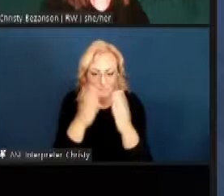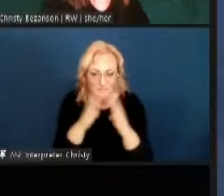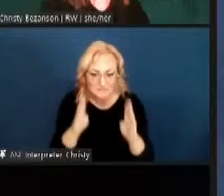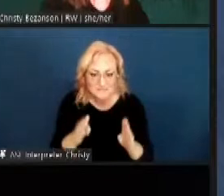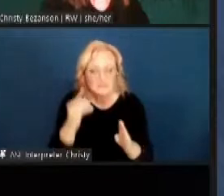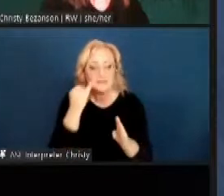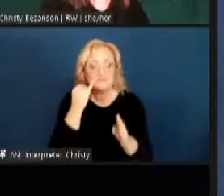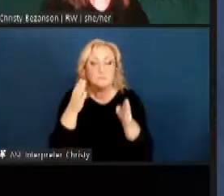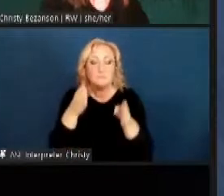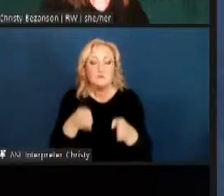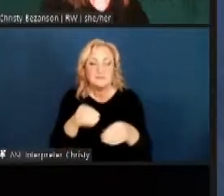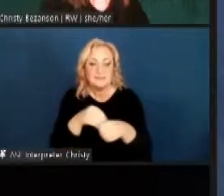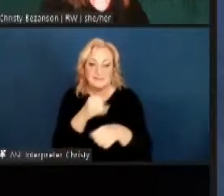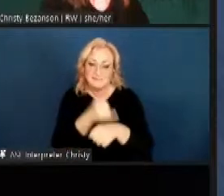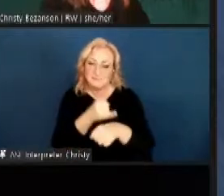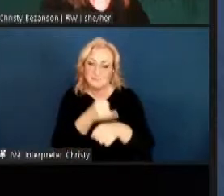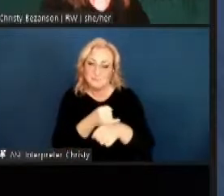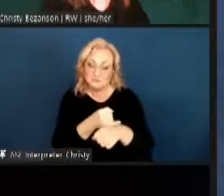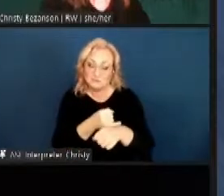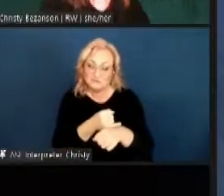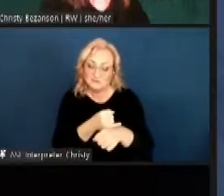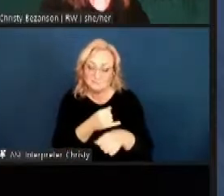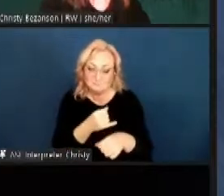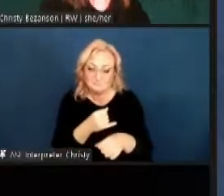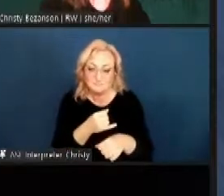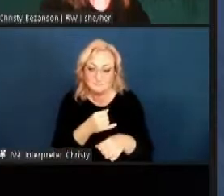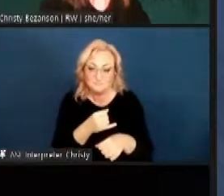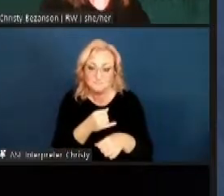in an institutional setting, their